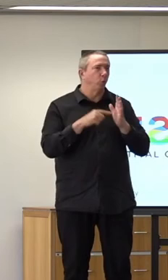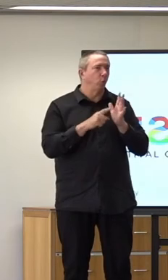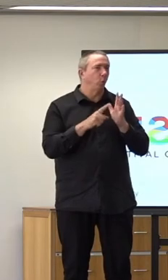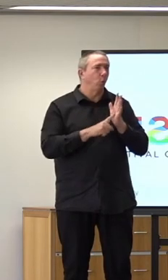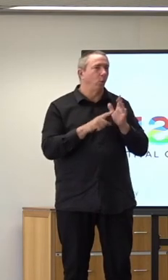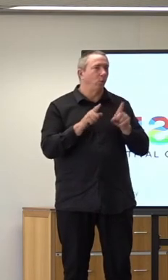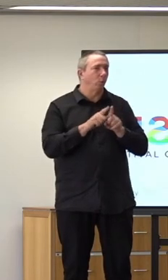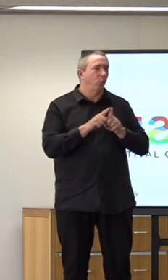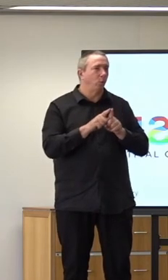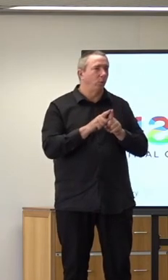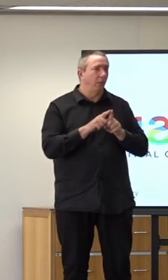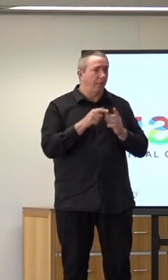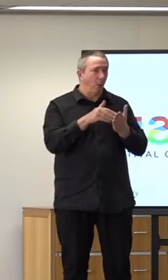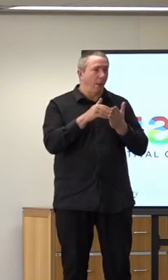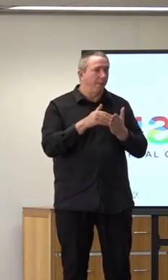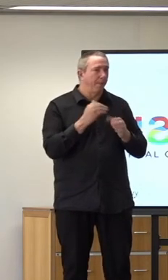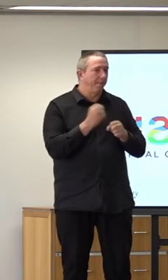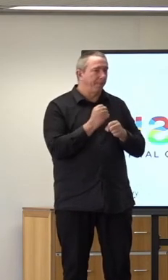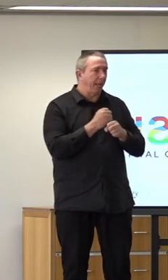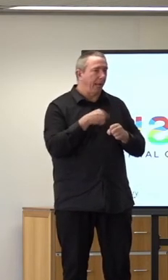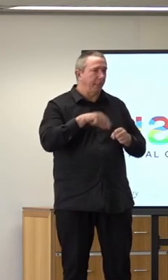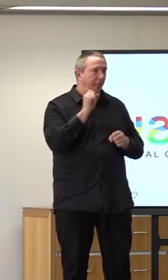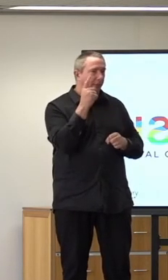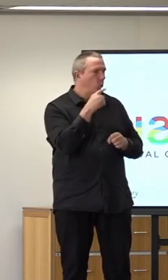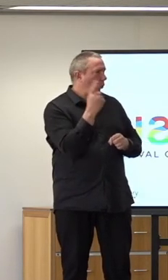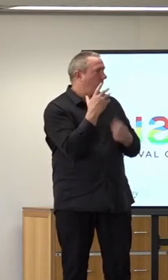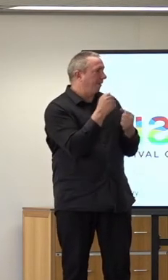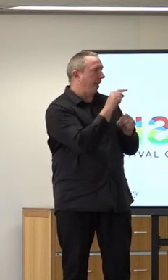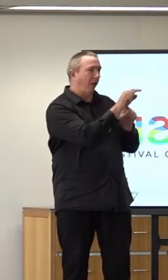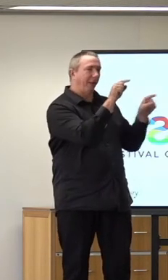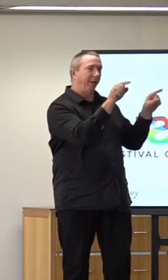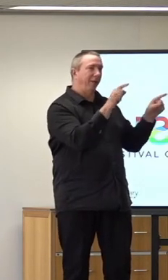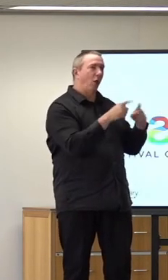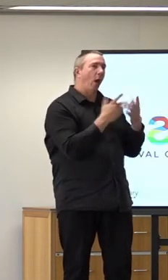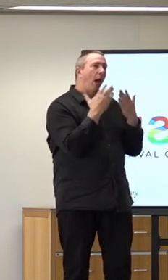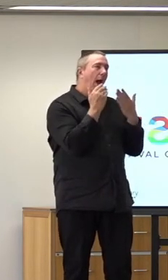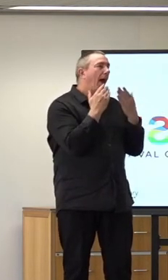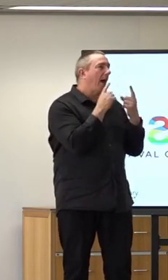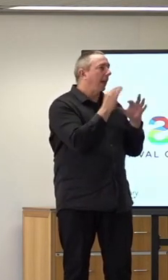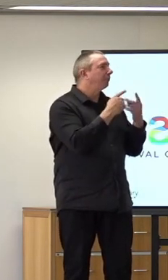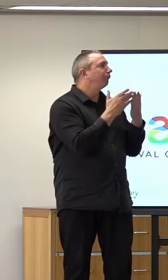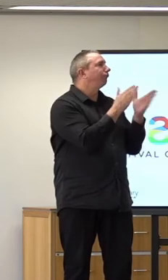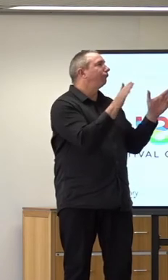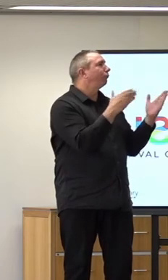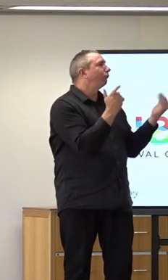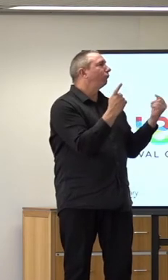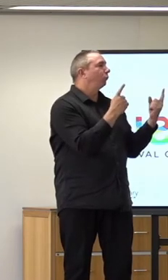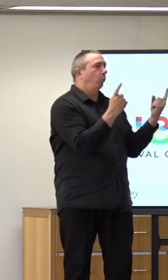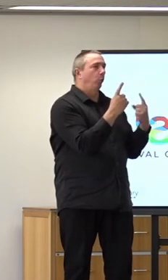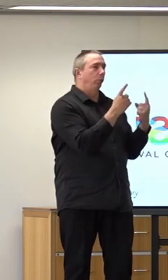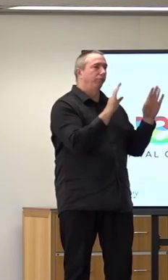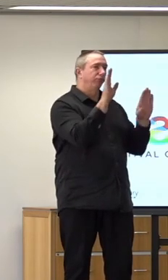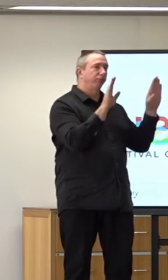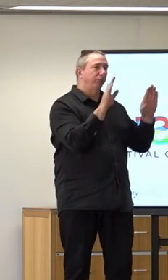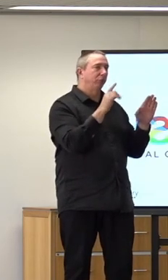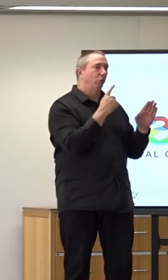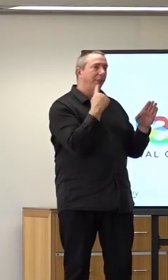well, is just to understand who's out there by opening up a call out for people to tell you about what they're